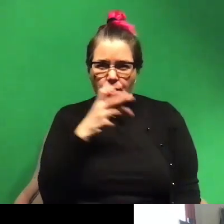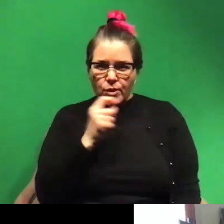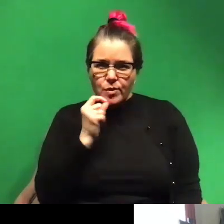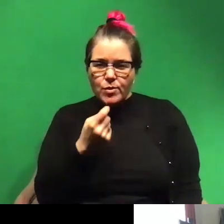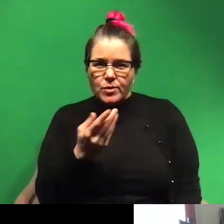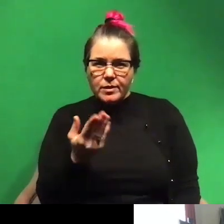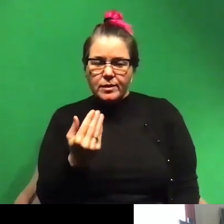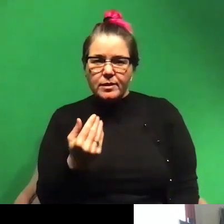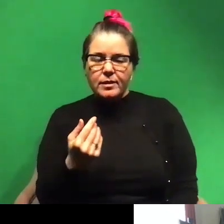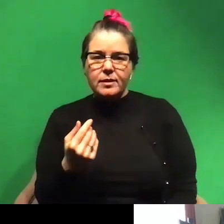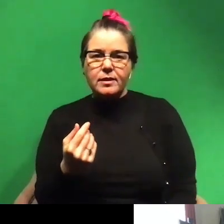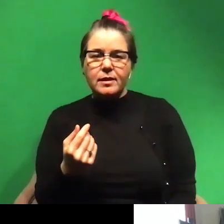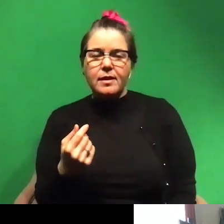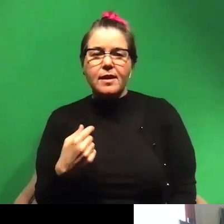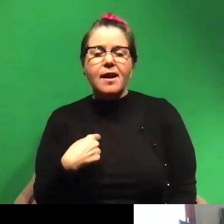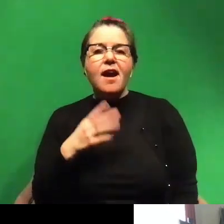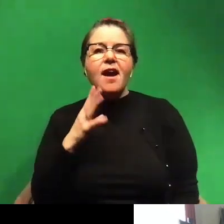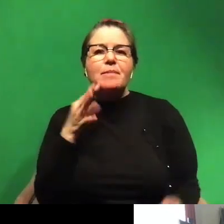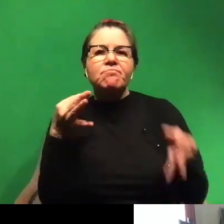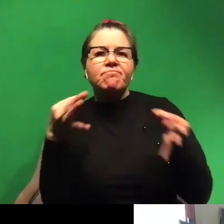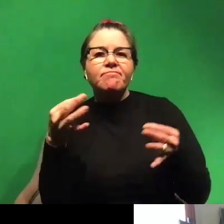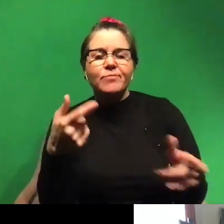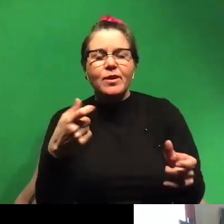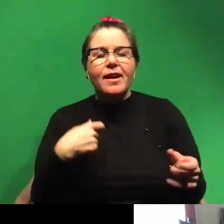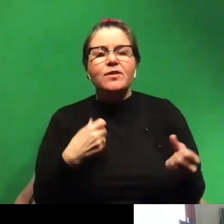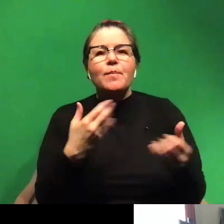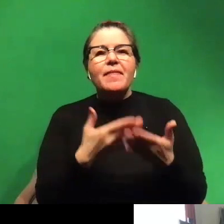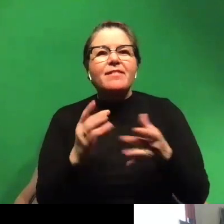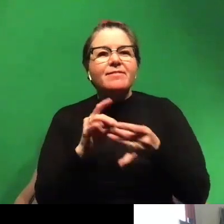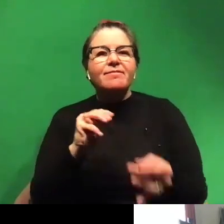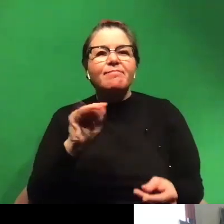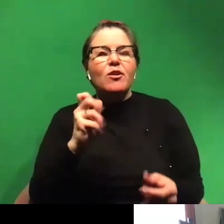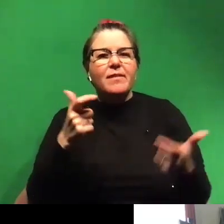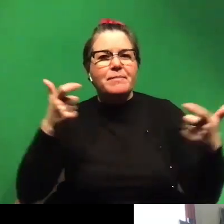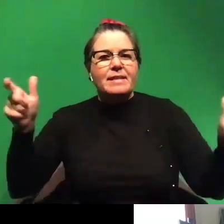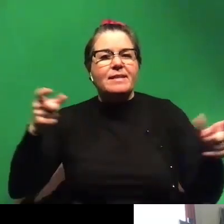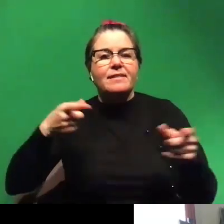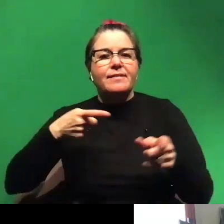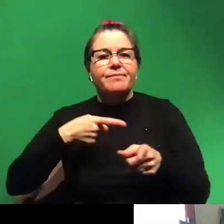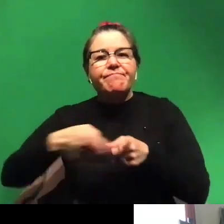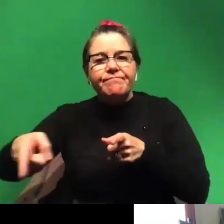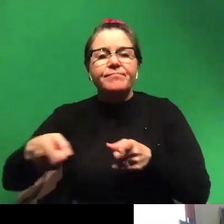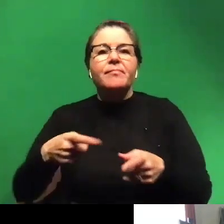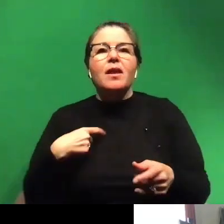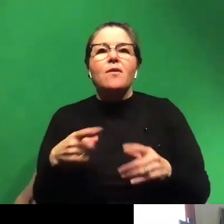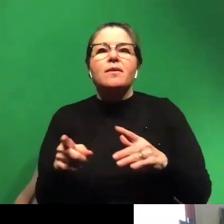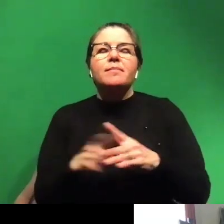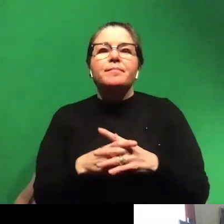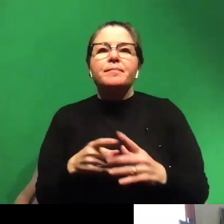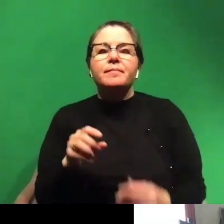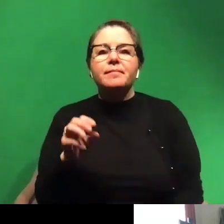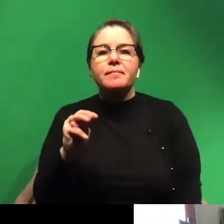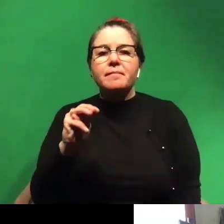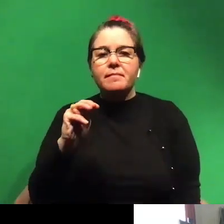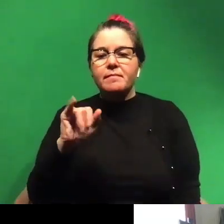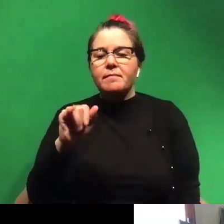So I'm just gonna talk about it really quick. There's so much to talk about with microbes. It's such a big deal. But this is just like, I like to bring up some of the like microbes'